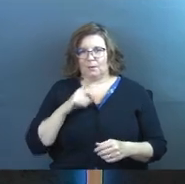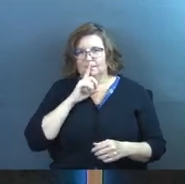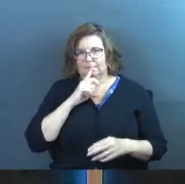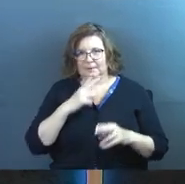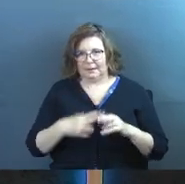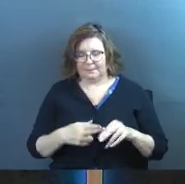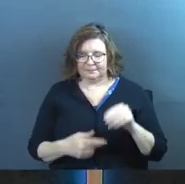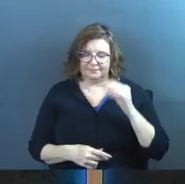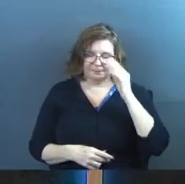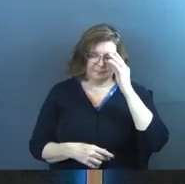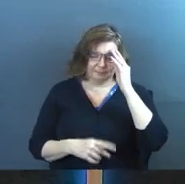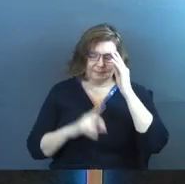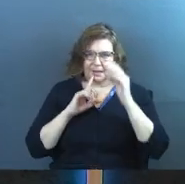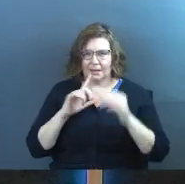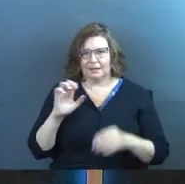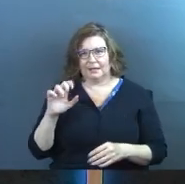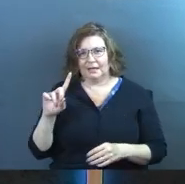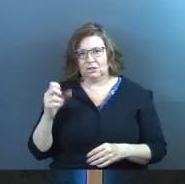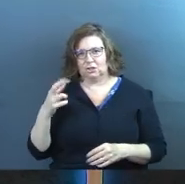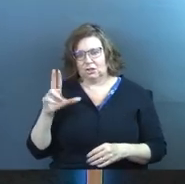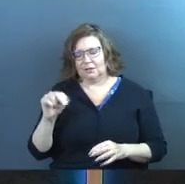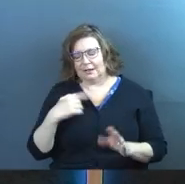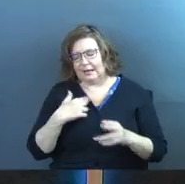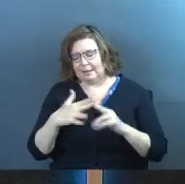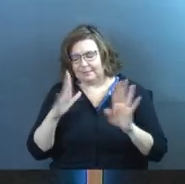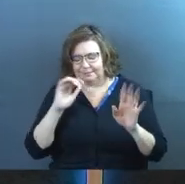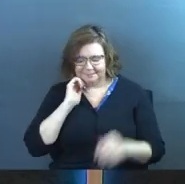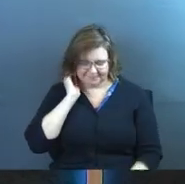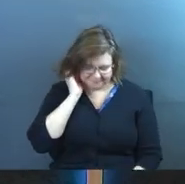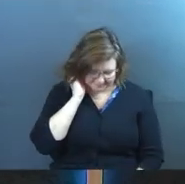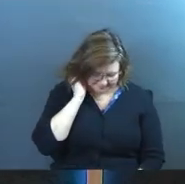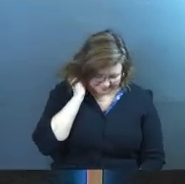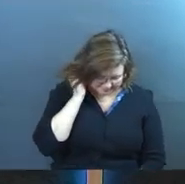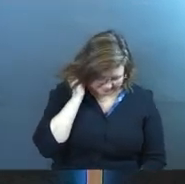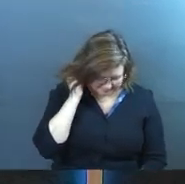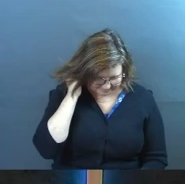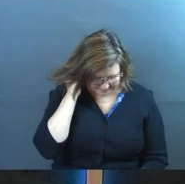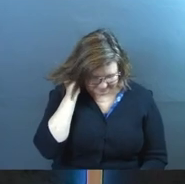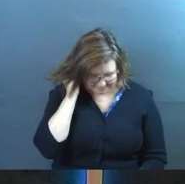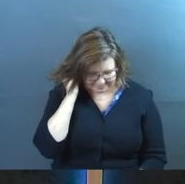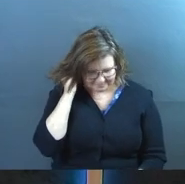name. Actually, it was Ed Sheeran. I named him.